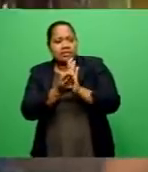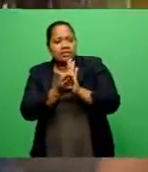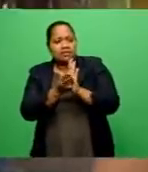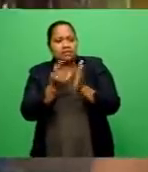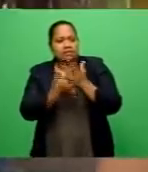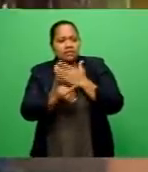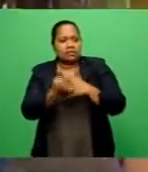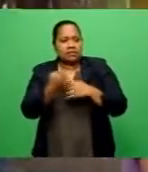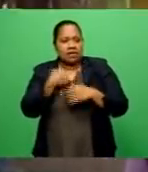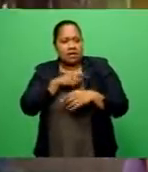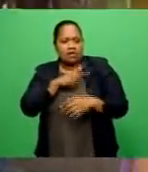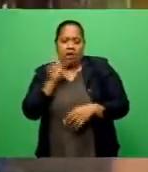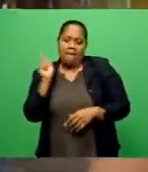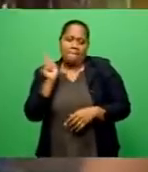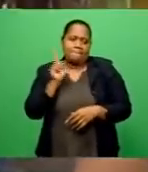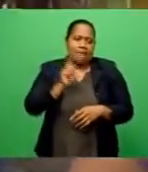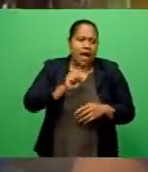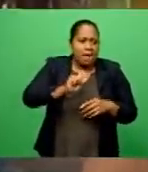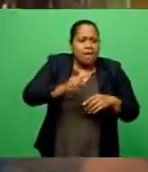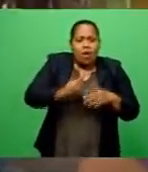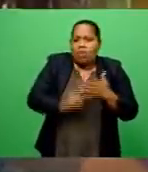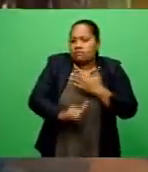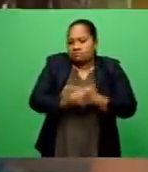come here. There was no